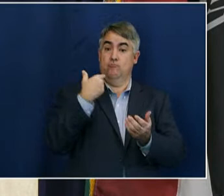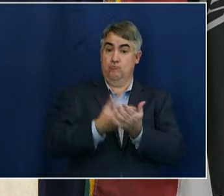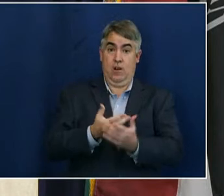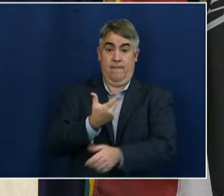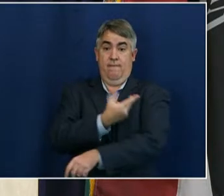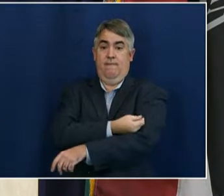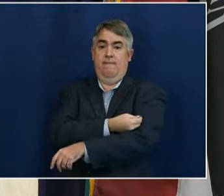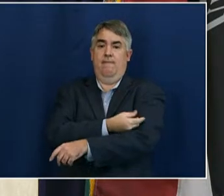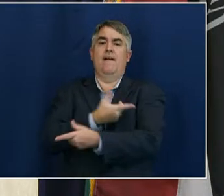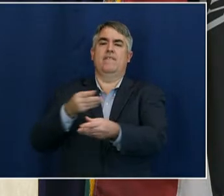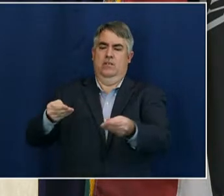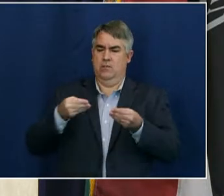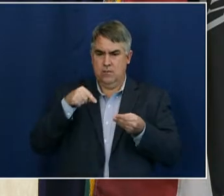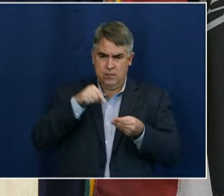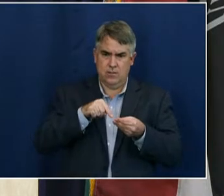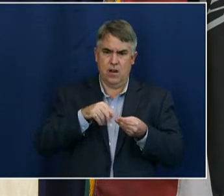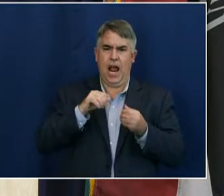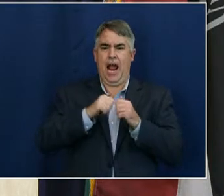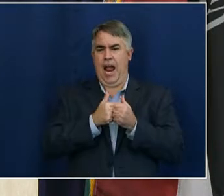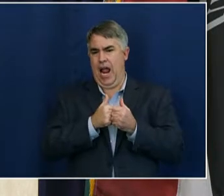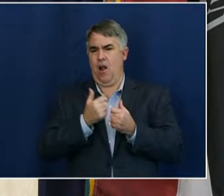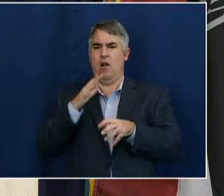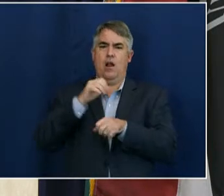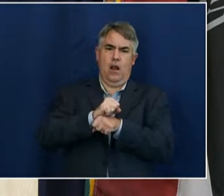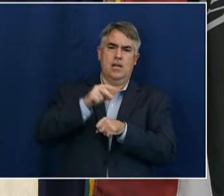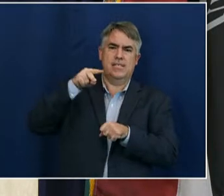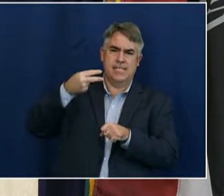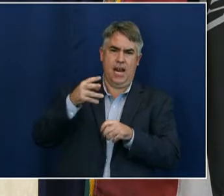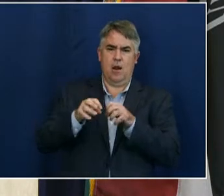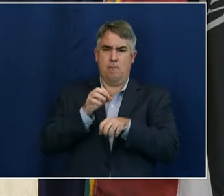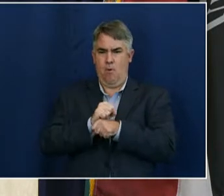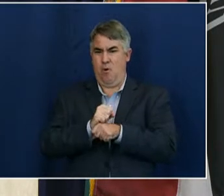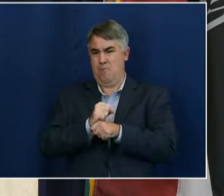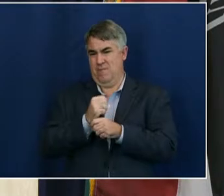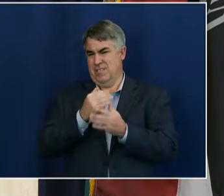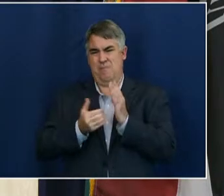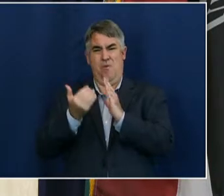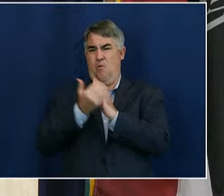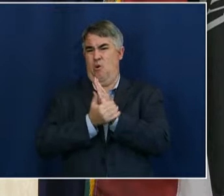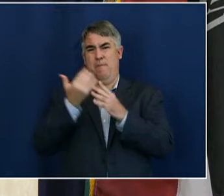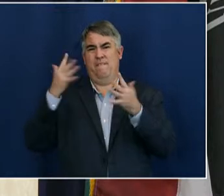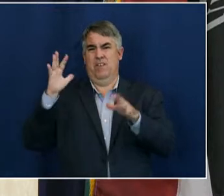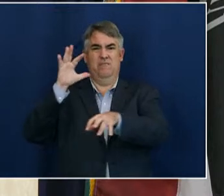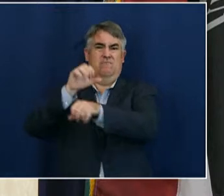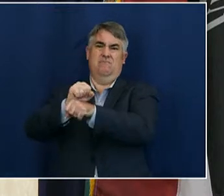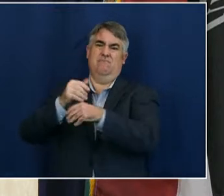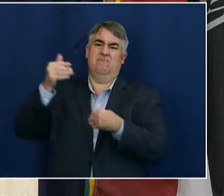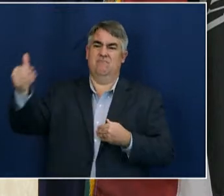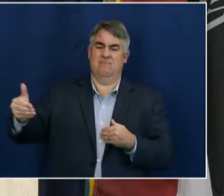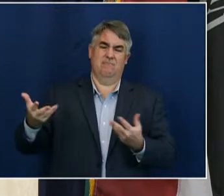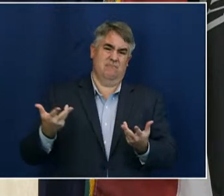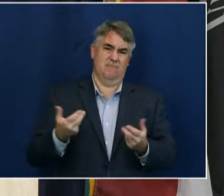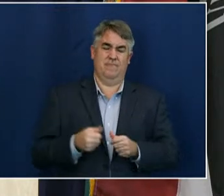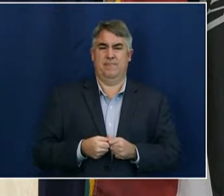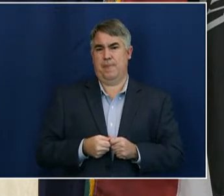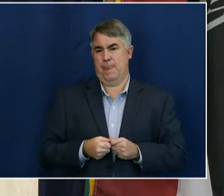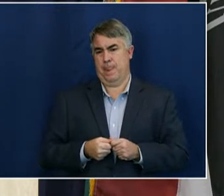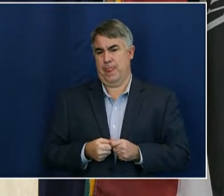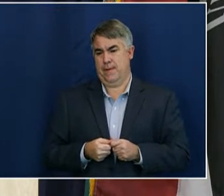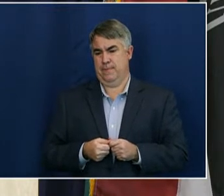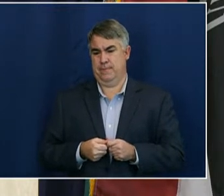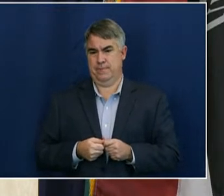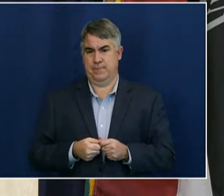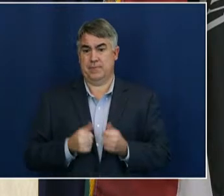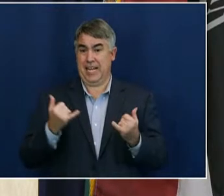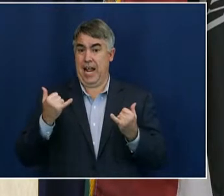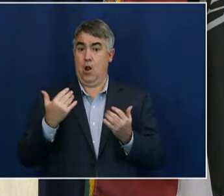for how it is you schedule your second dose if they don't automatically schedule it on site. And then the system we're now utilizing will schedule both appointments at